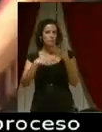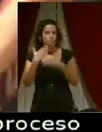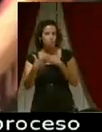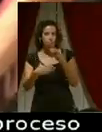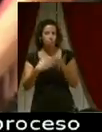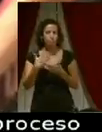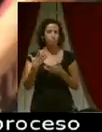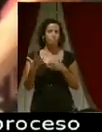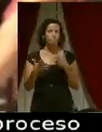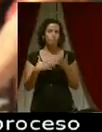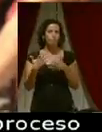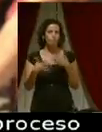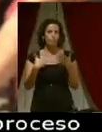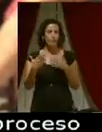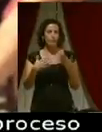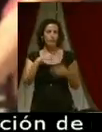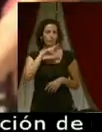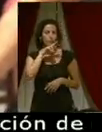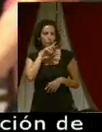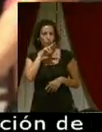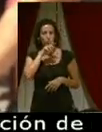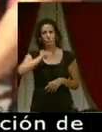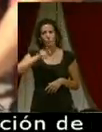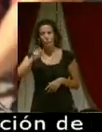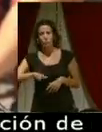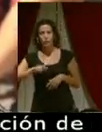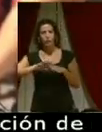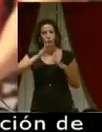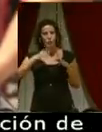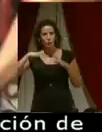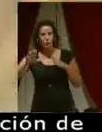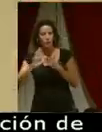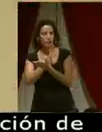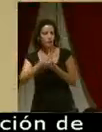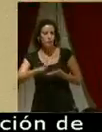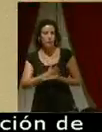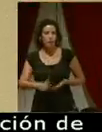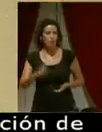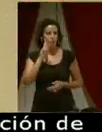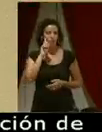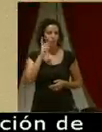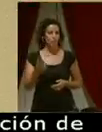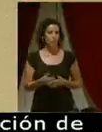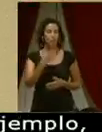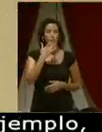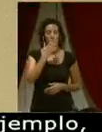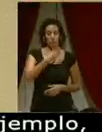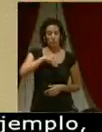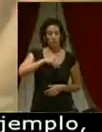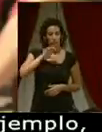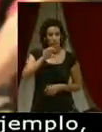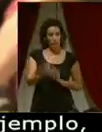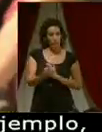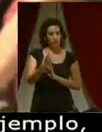with algorithms for discriminating this, diction, people,